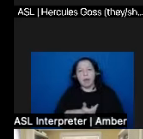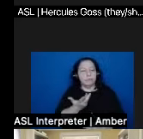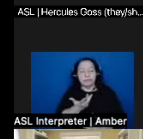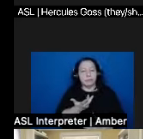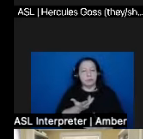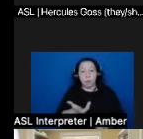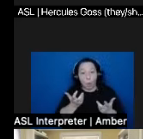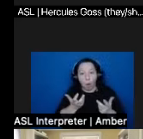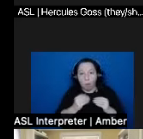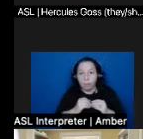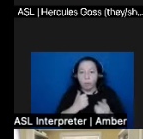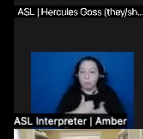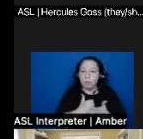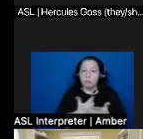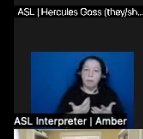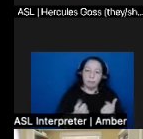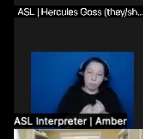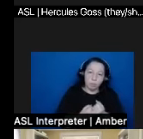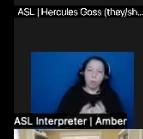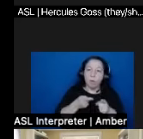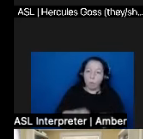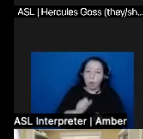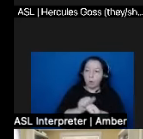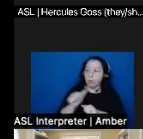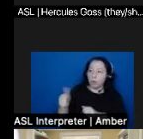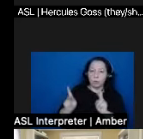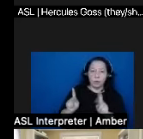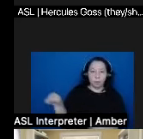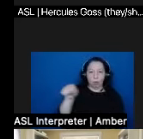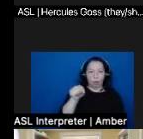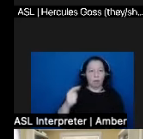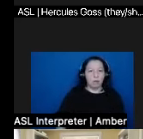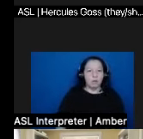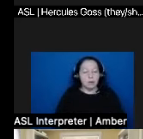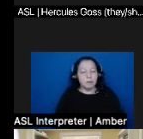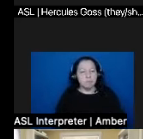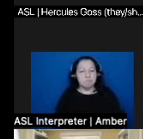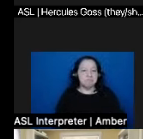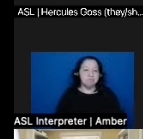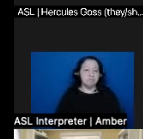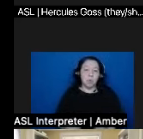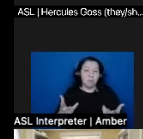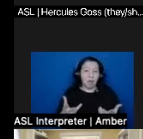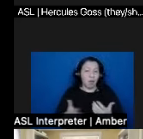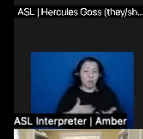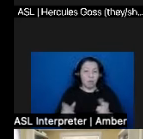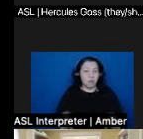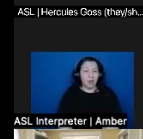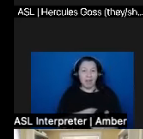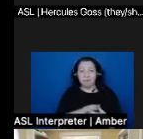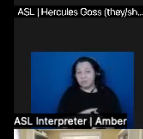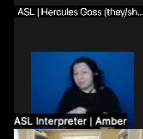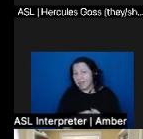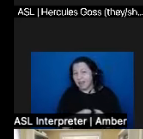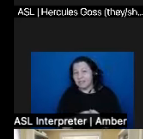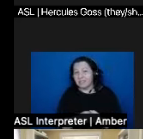working with others as well. And really, you know, providing what you can as far as advocacy around that, I